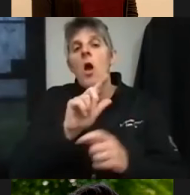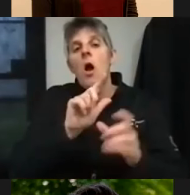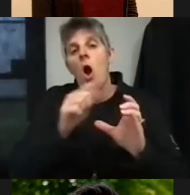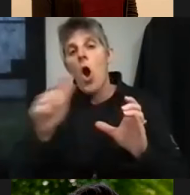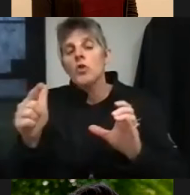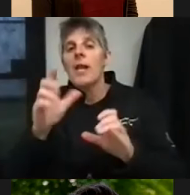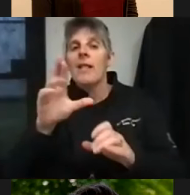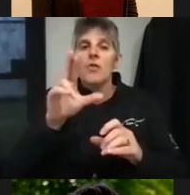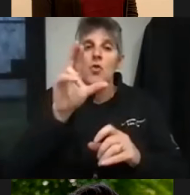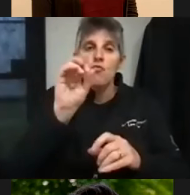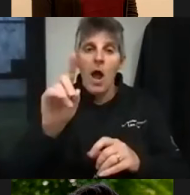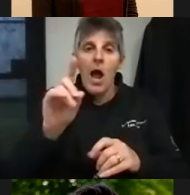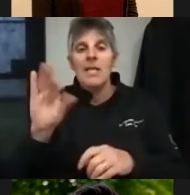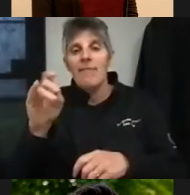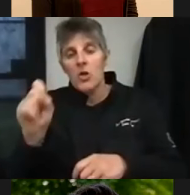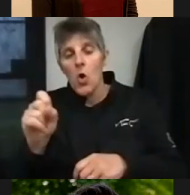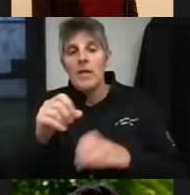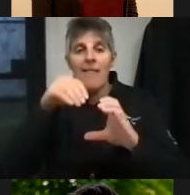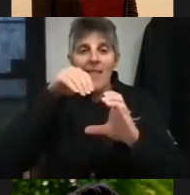cones, and the inner retina and